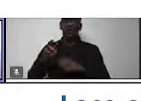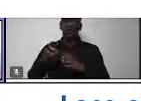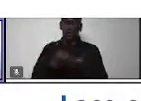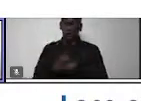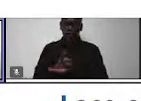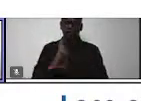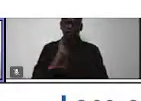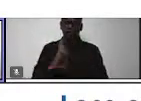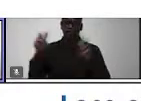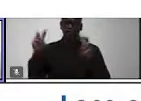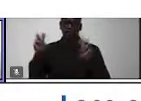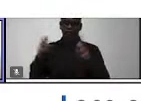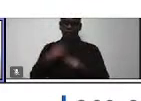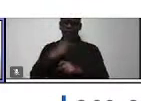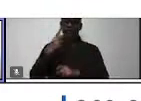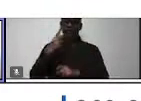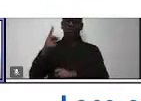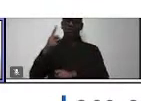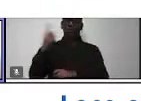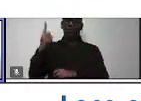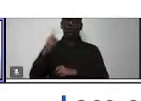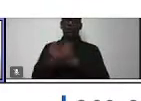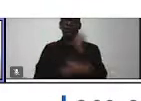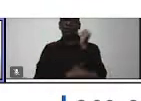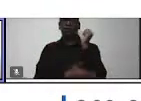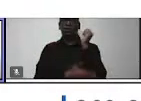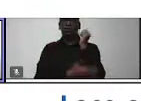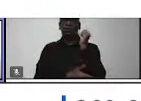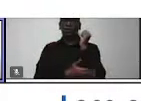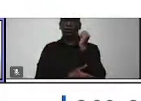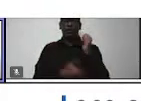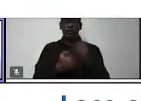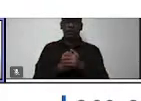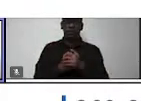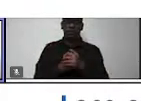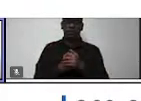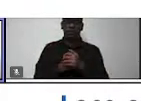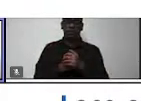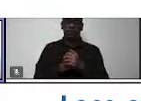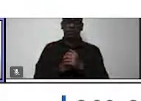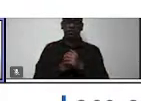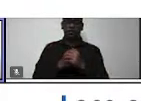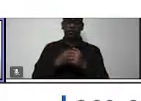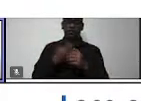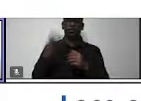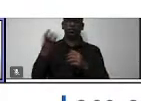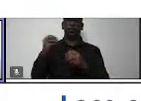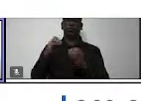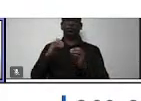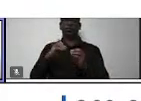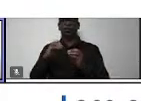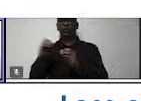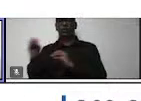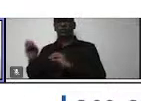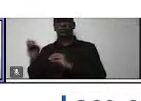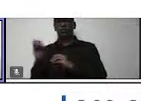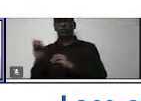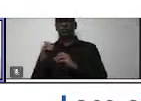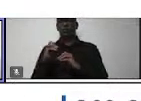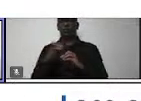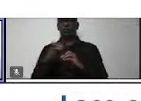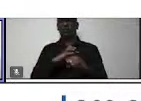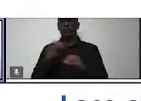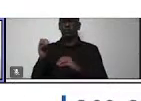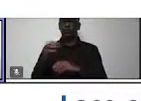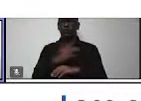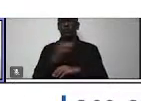one country that is actually on this list, that is actually Seychelles, that actually has graduated actually out of, you know, AGOA. There was nothing